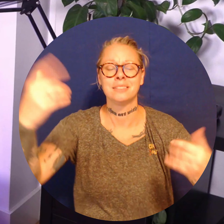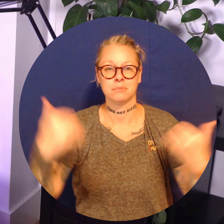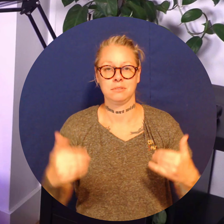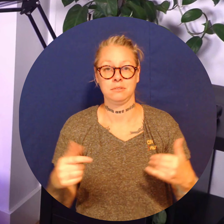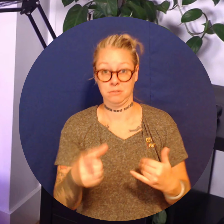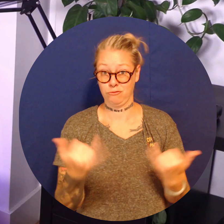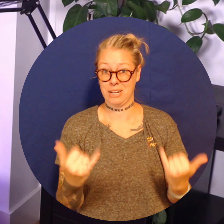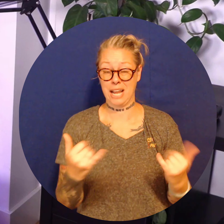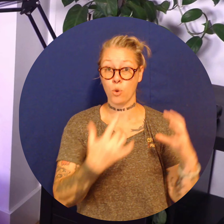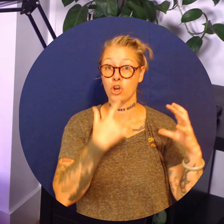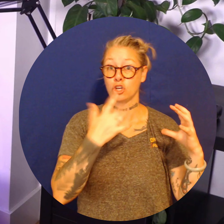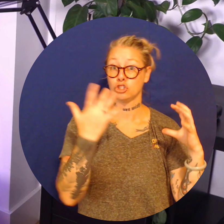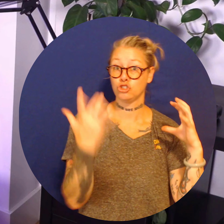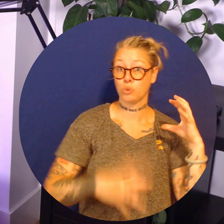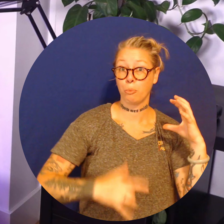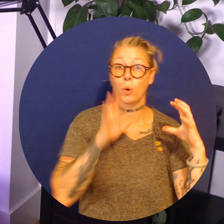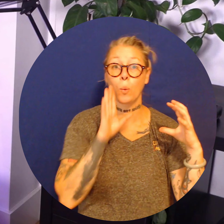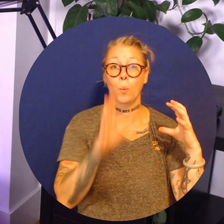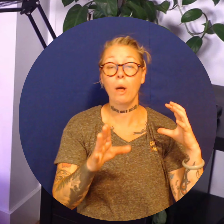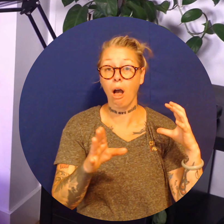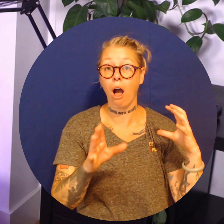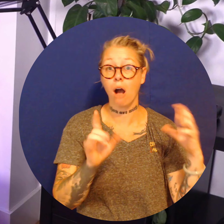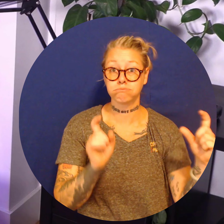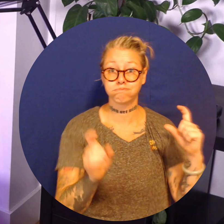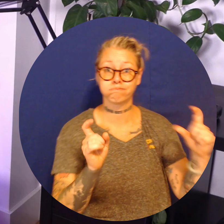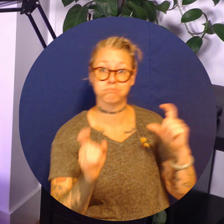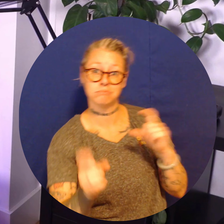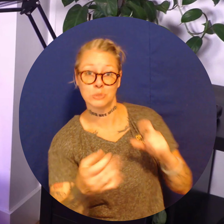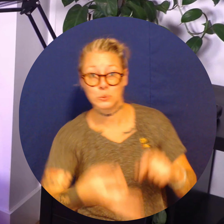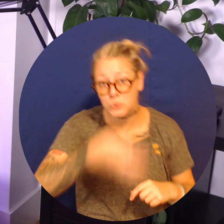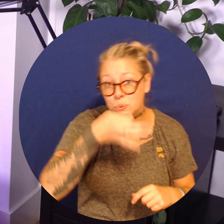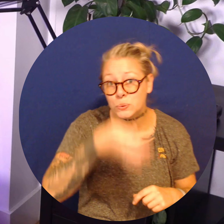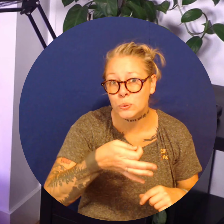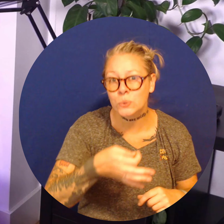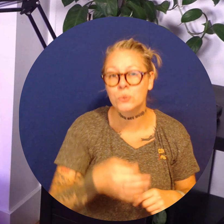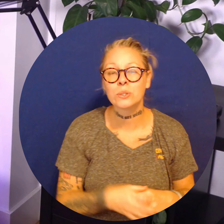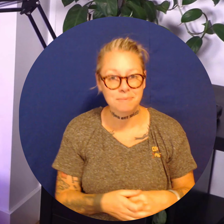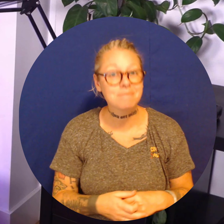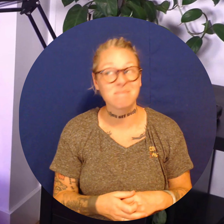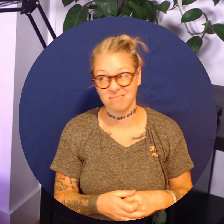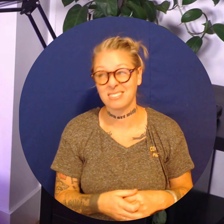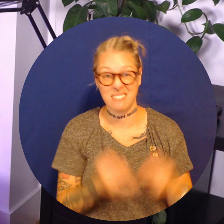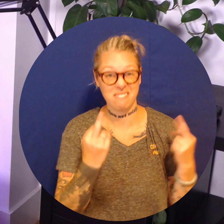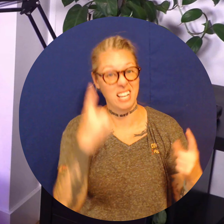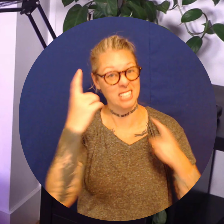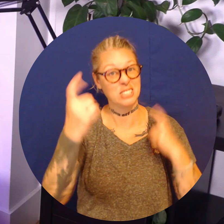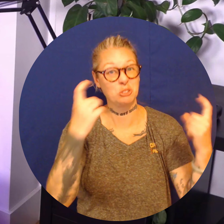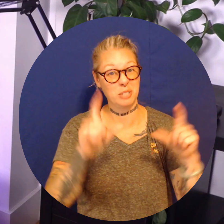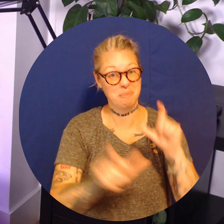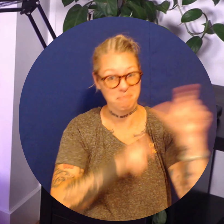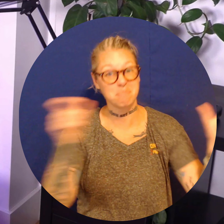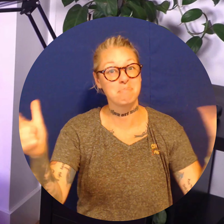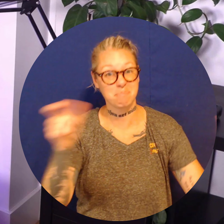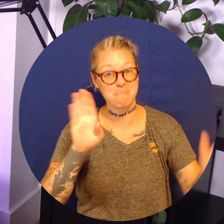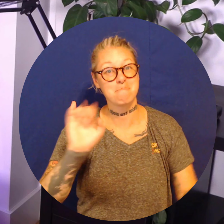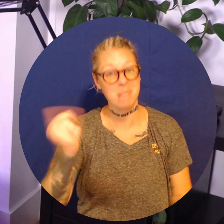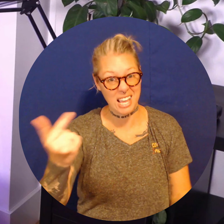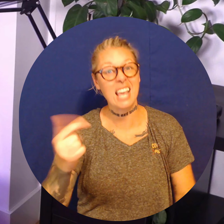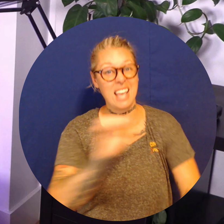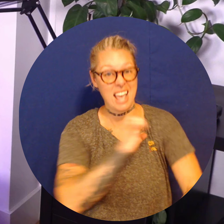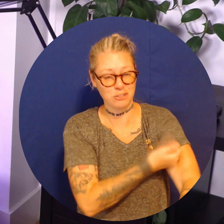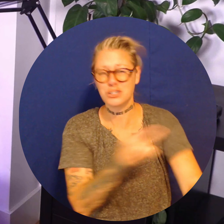moving into a space where jupiter is going to be moving signs soon it's like we're getting into fucking dream big